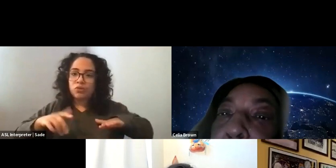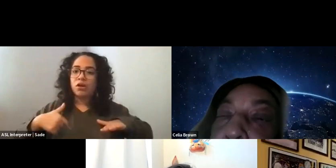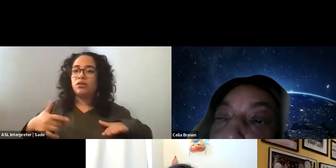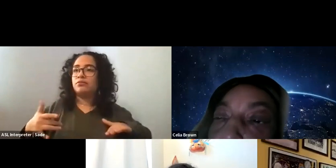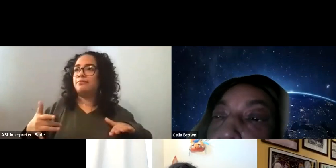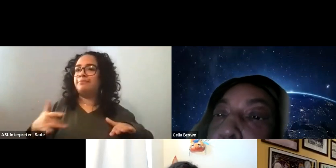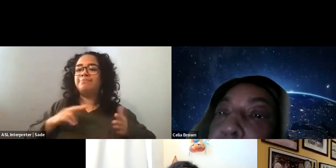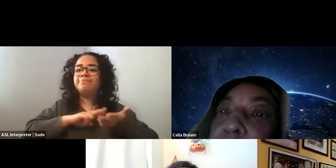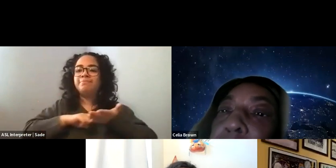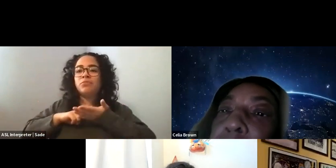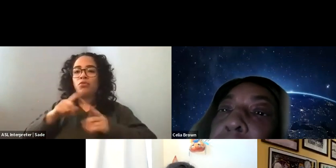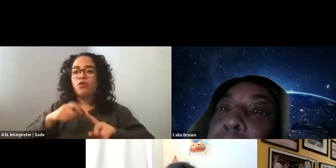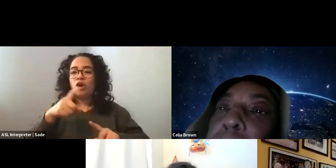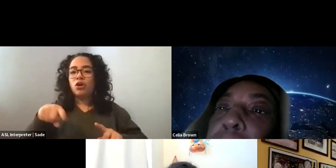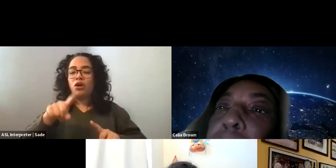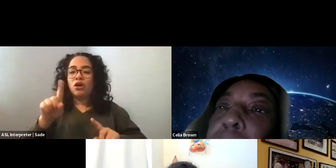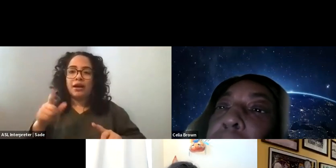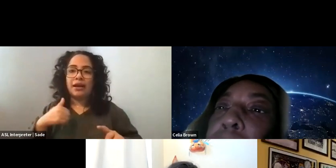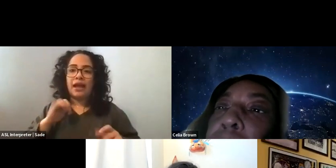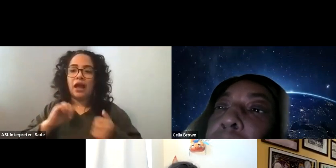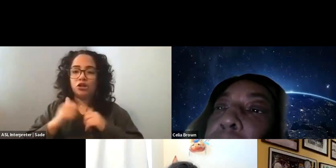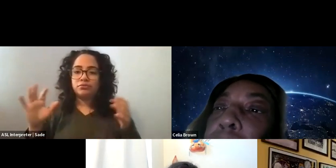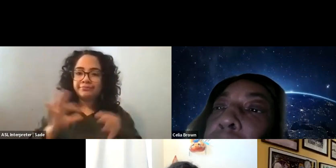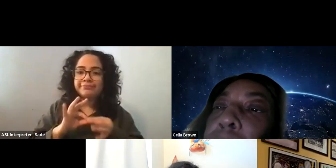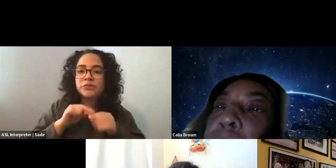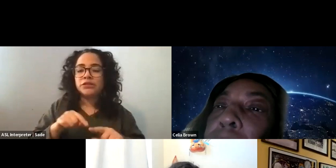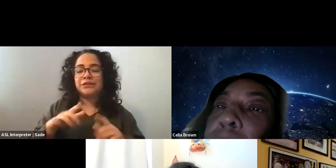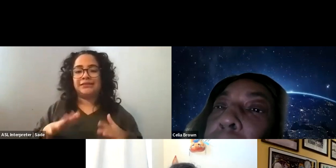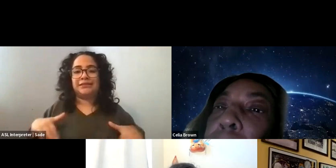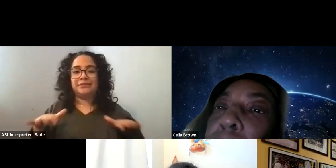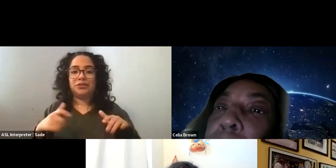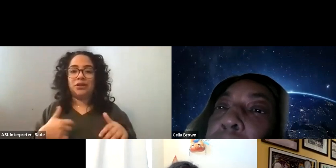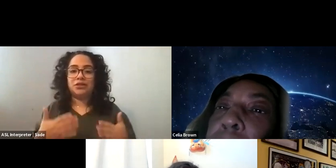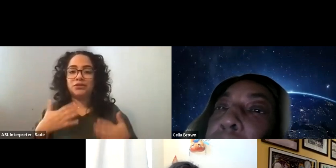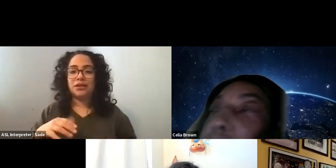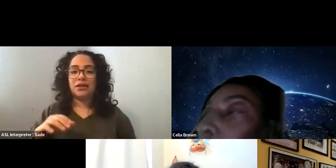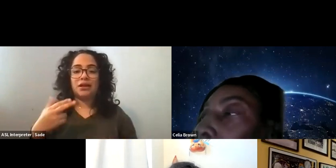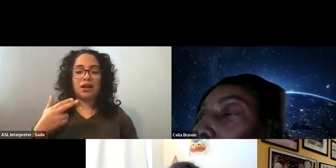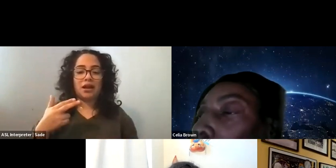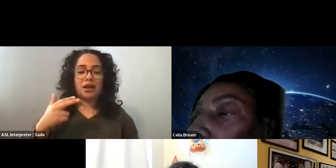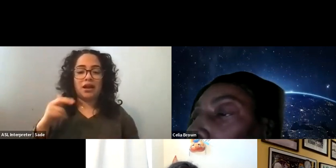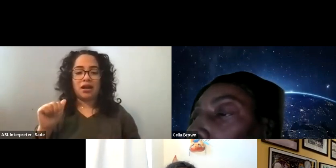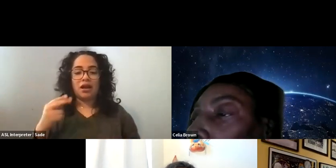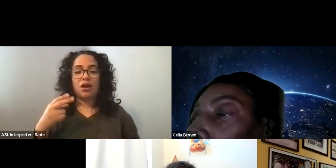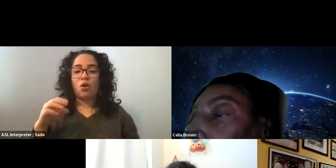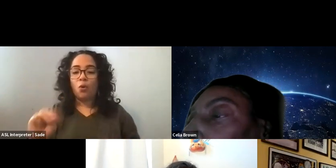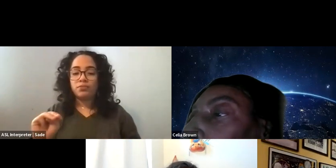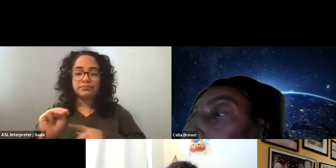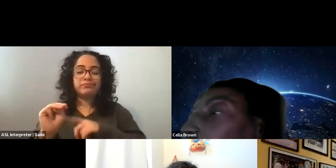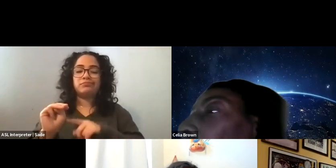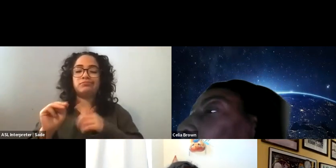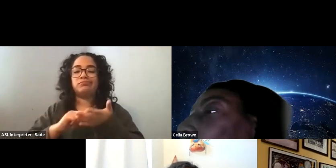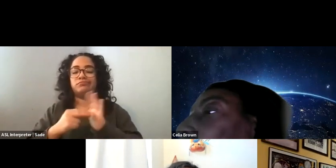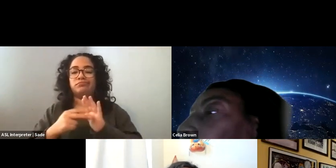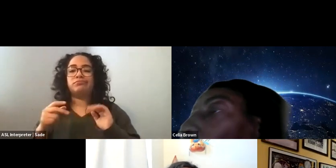from and how you're connected to this space. So I just want to say hahom, which is a thank you,